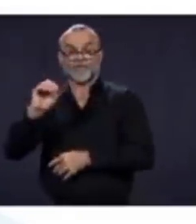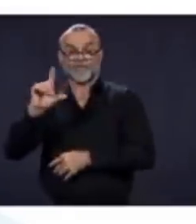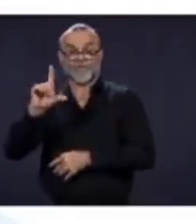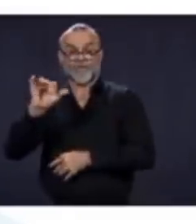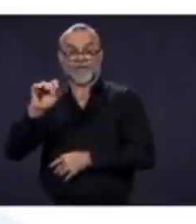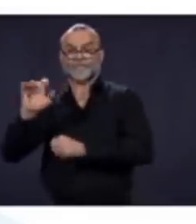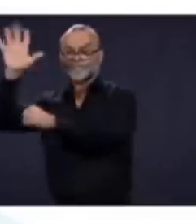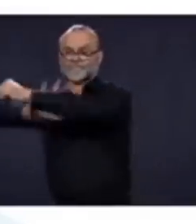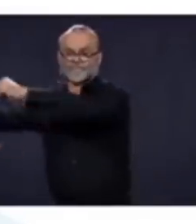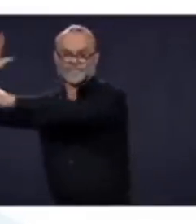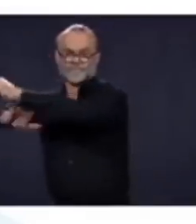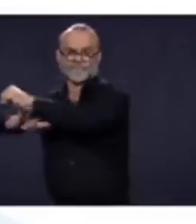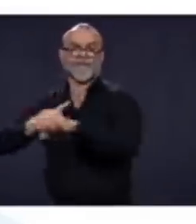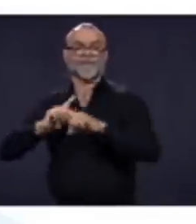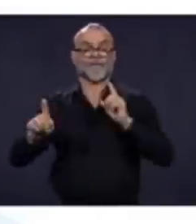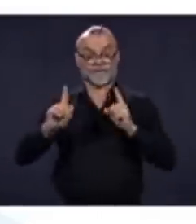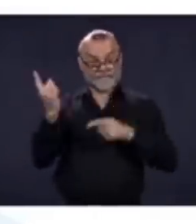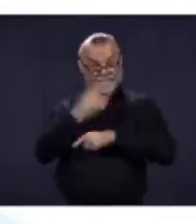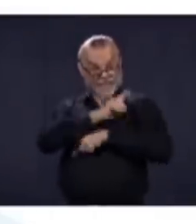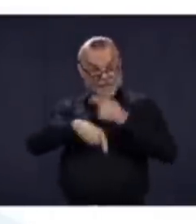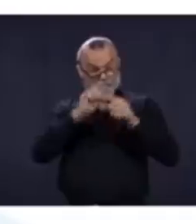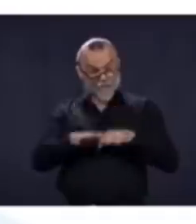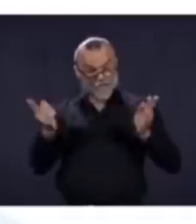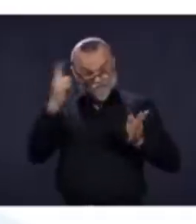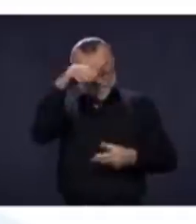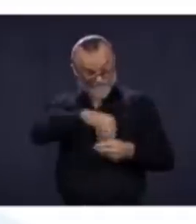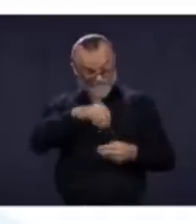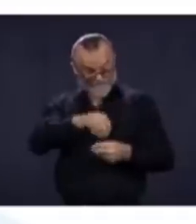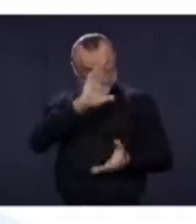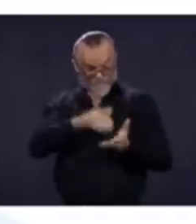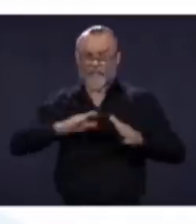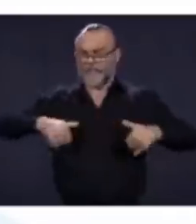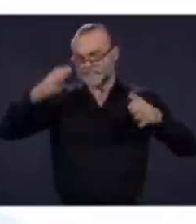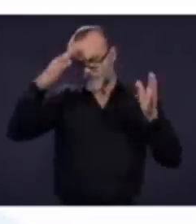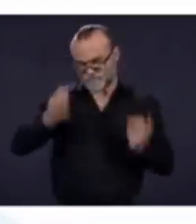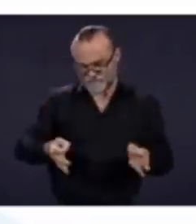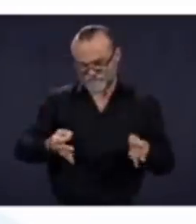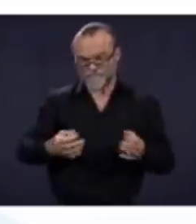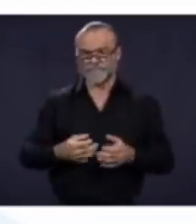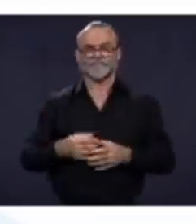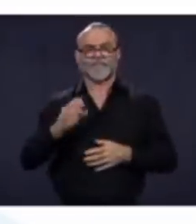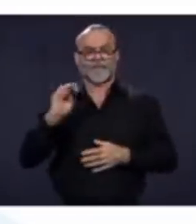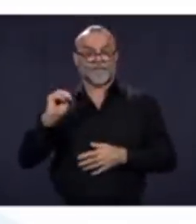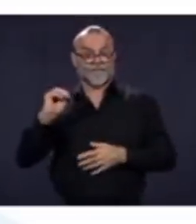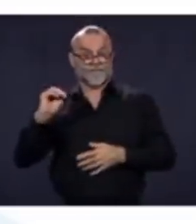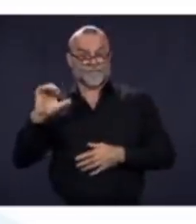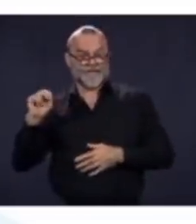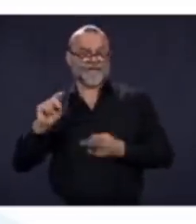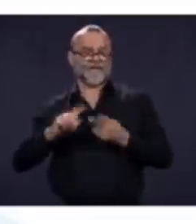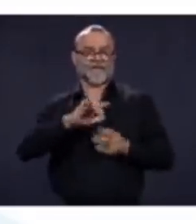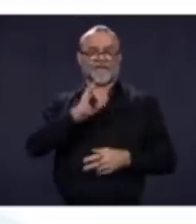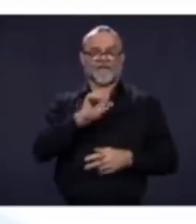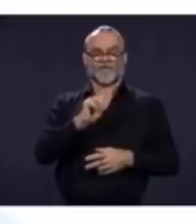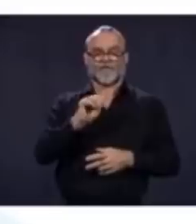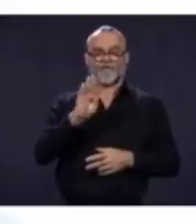to be determined for the Montreal region and for Joliette. My colleagues, Daniel Mécan and Jean Boulet, will